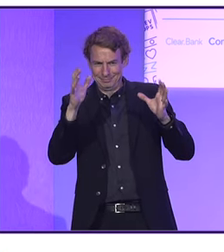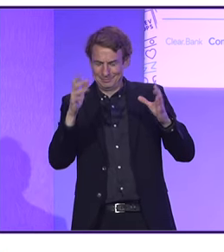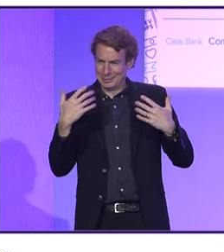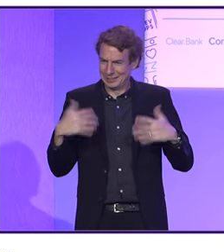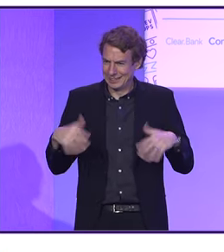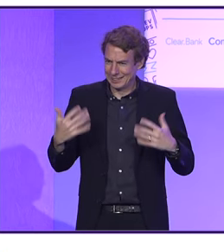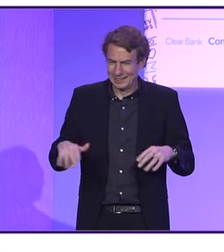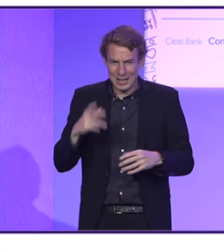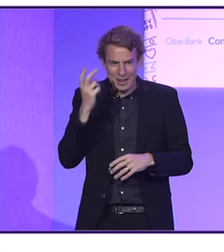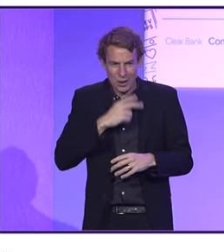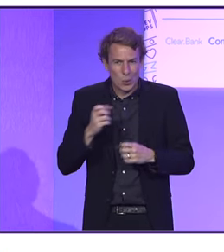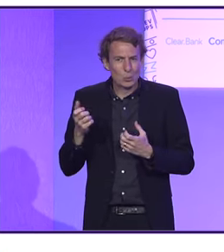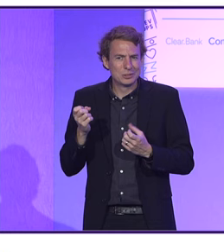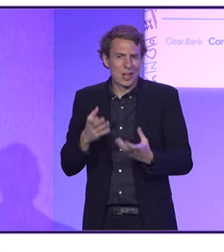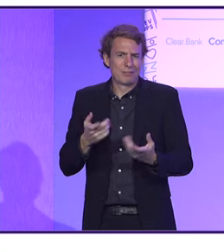really impressive.